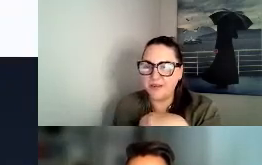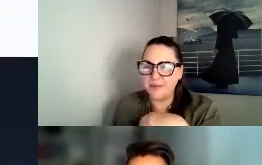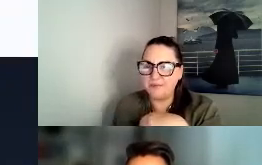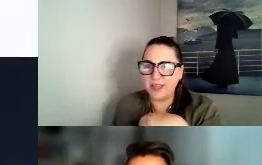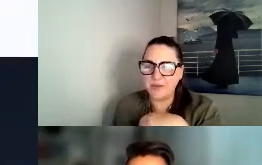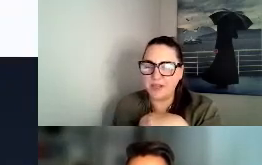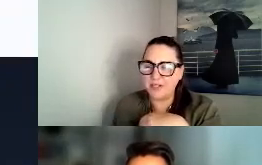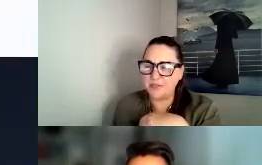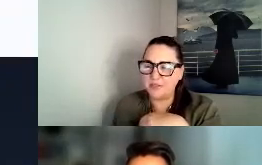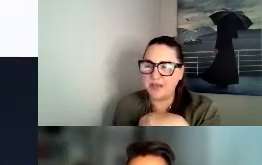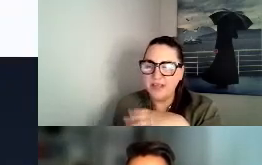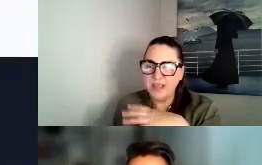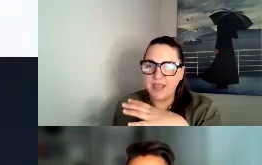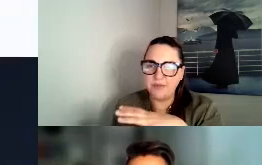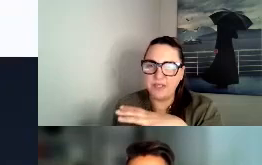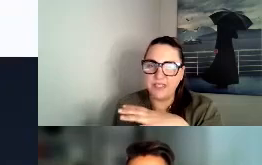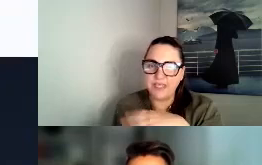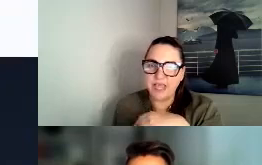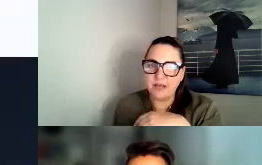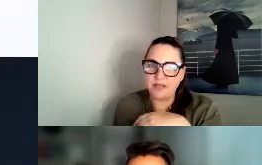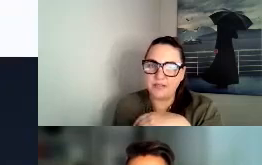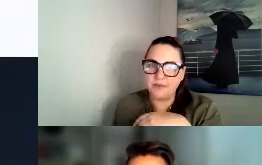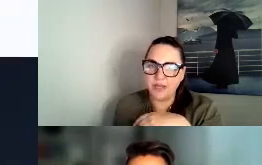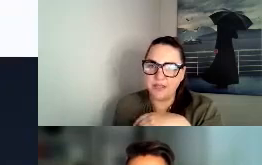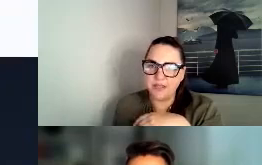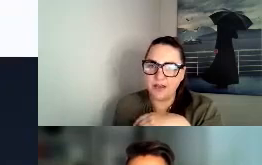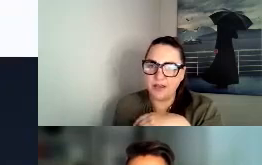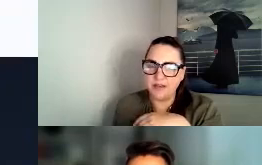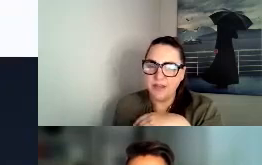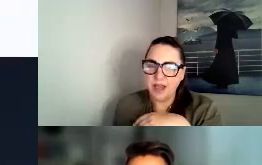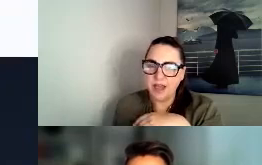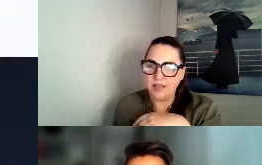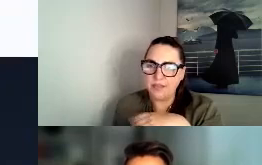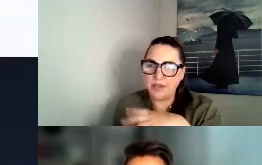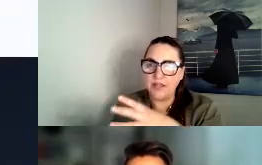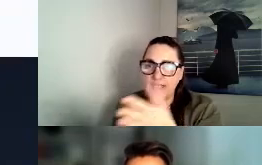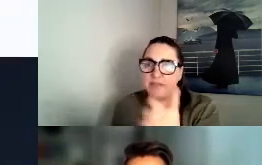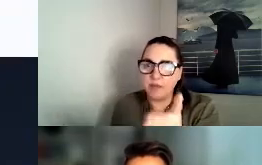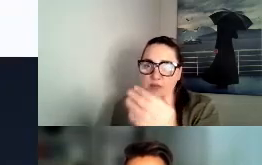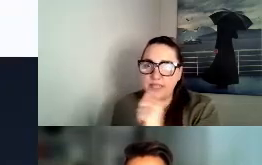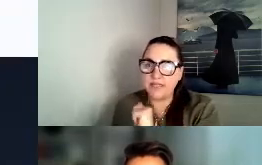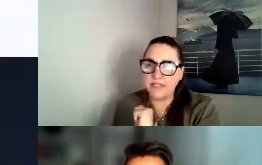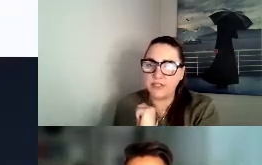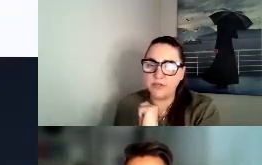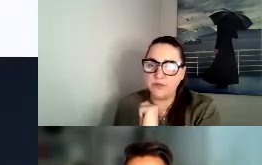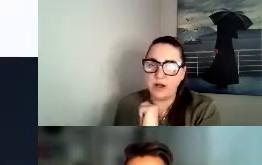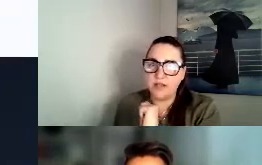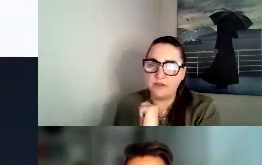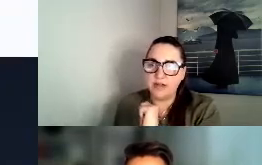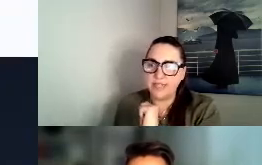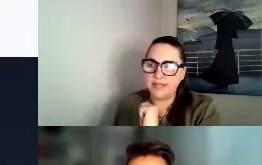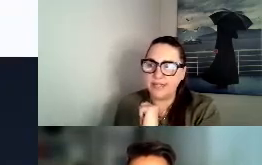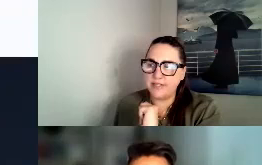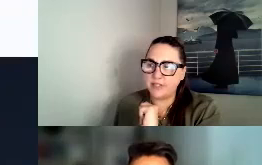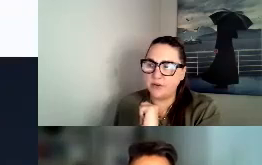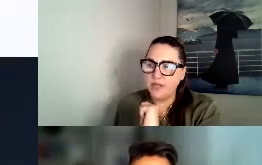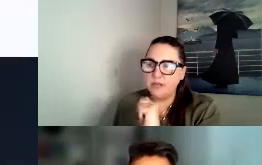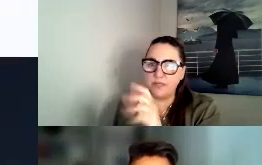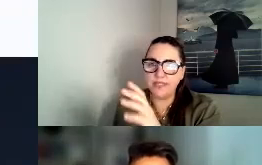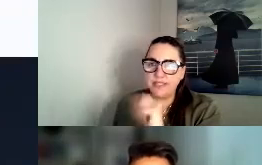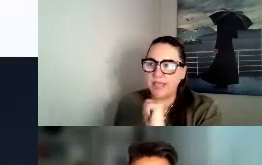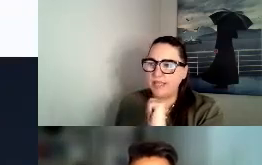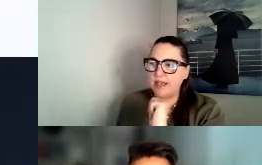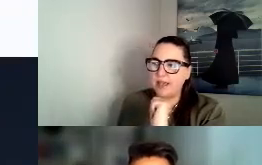all inundated with evaluations, but it really does help us focus on the content that we're sending to all of our attendees.